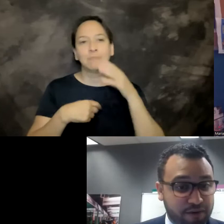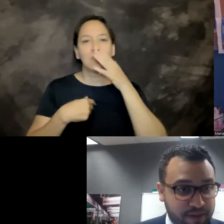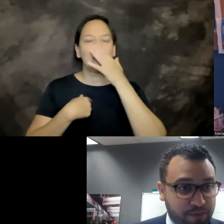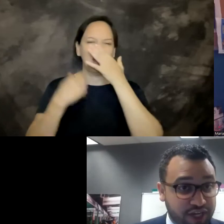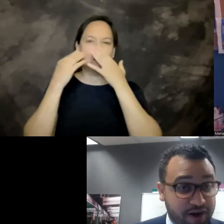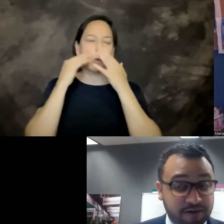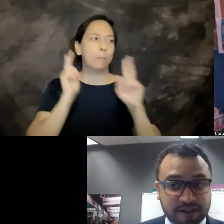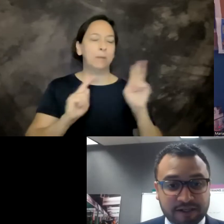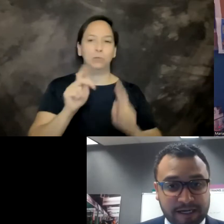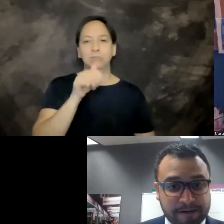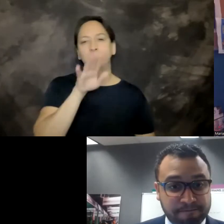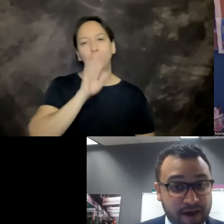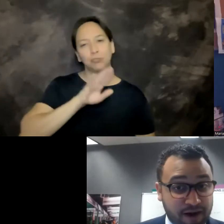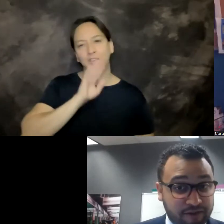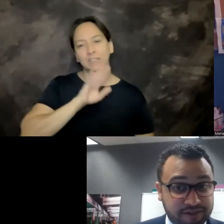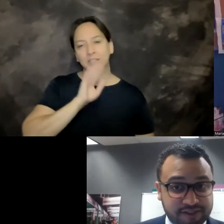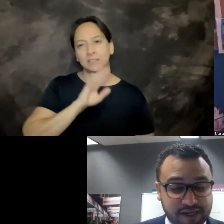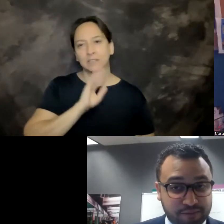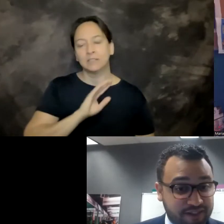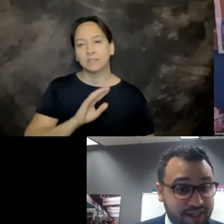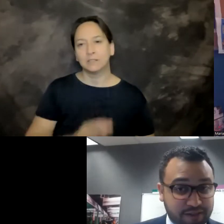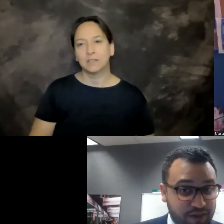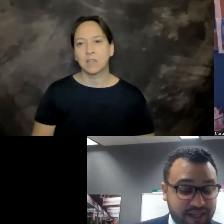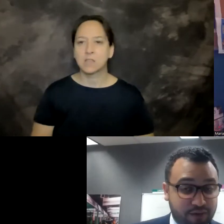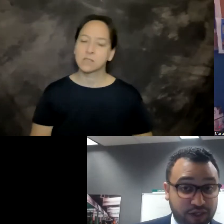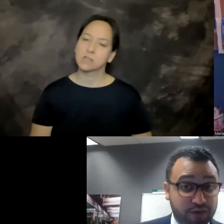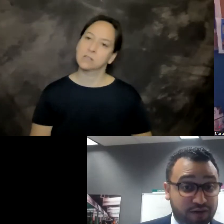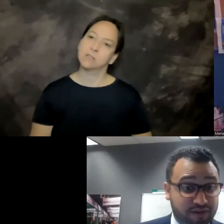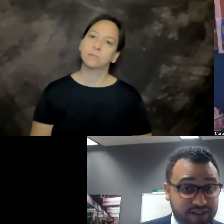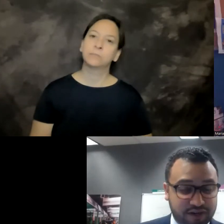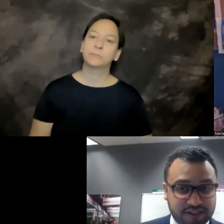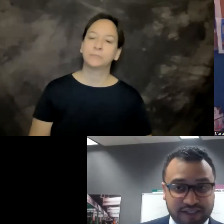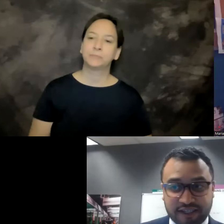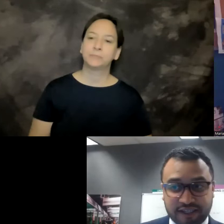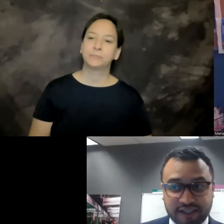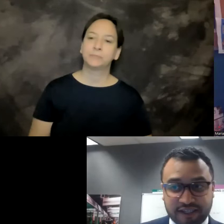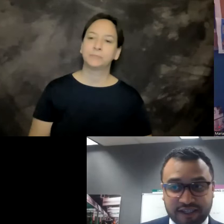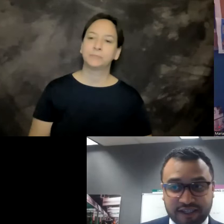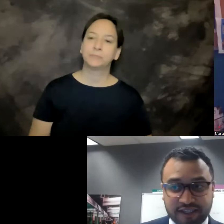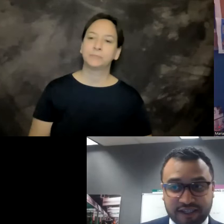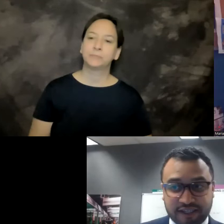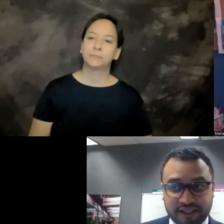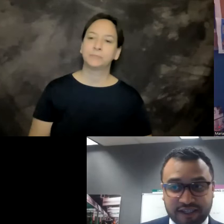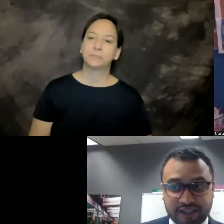a lot of people share around this. We take what we do here very seriously.